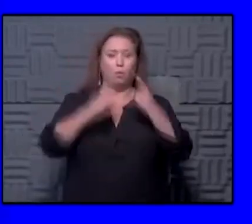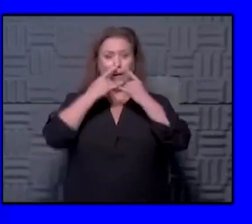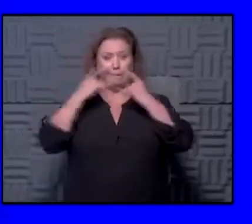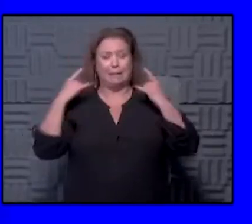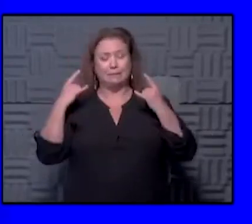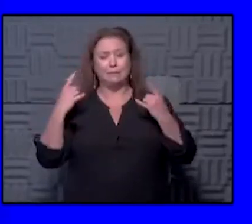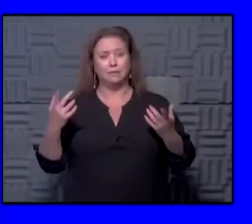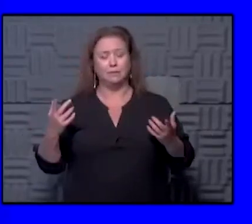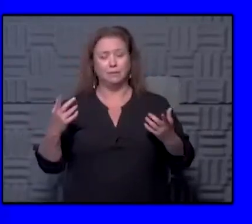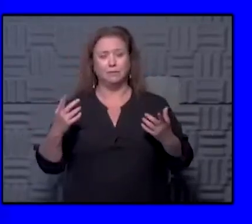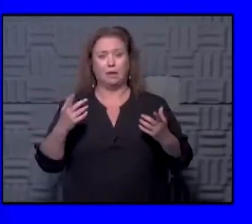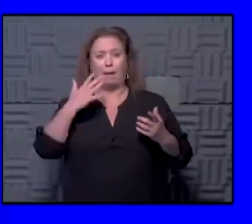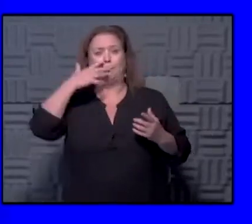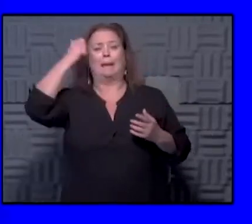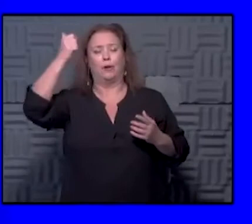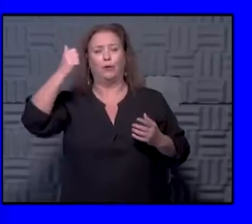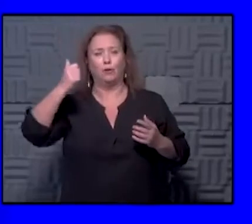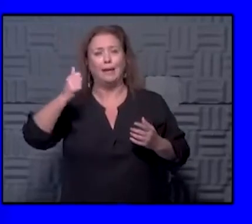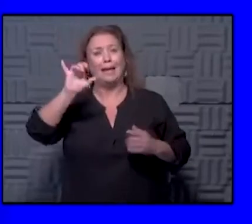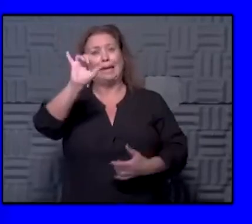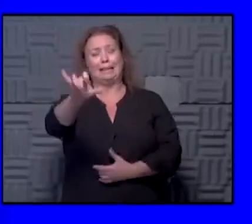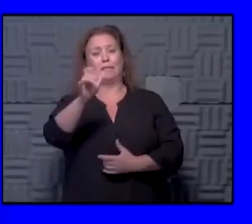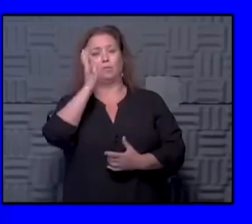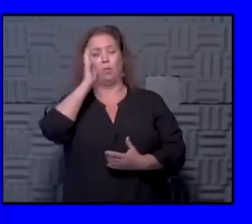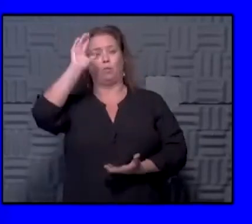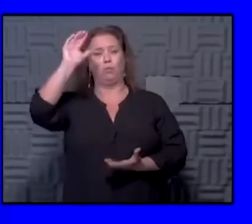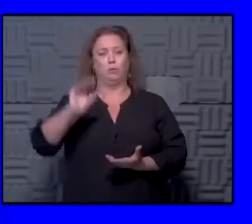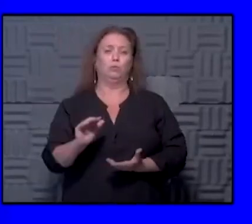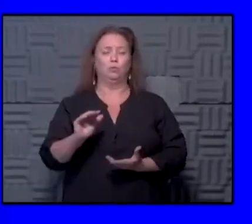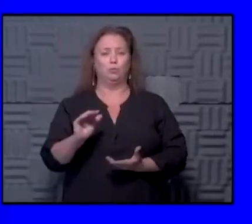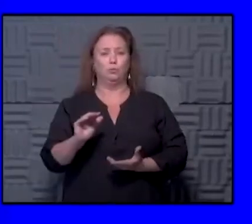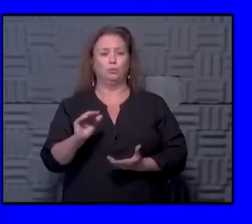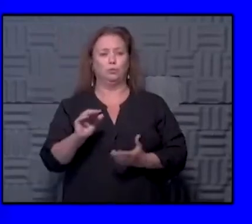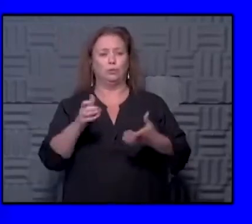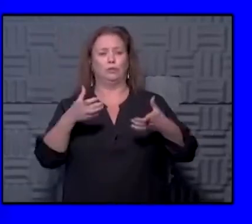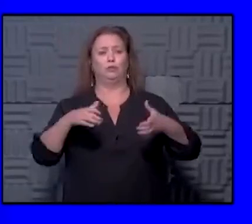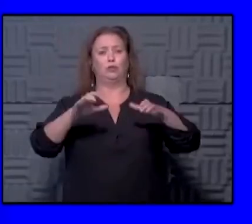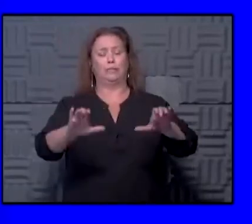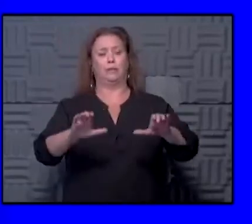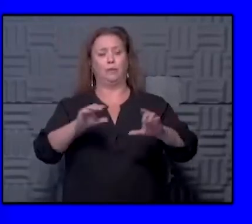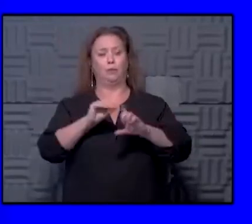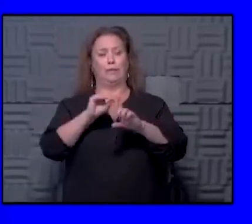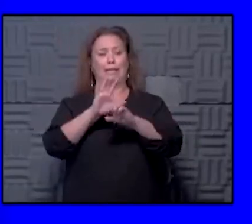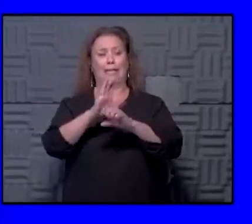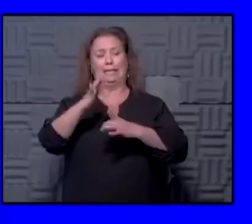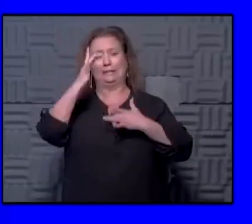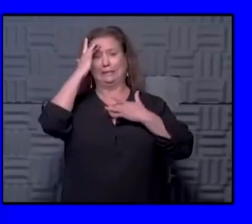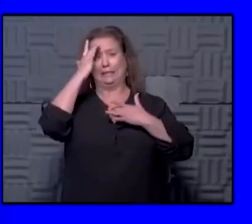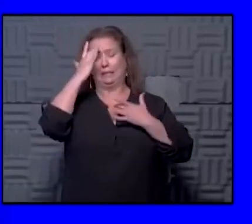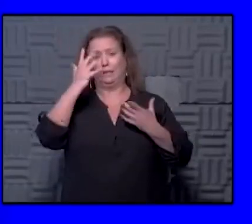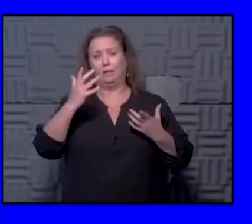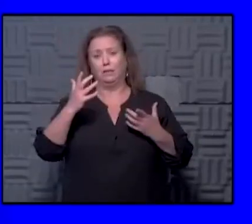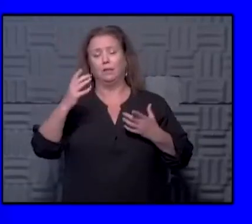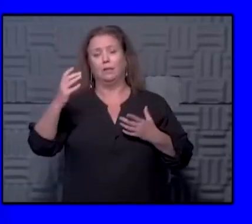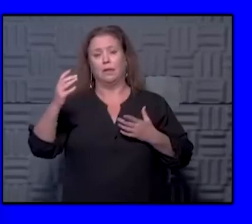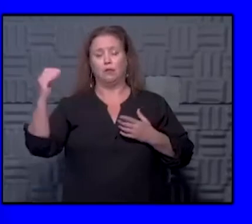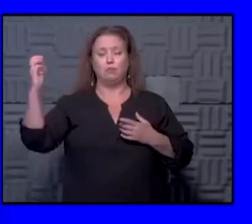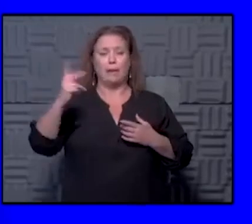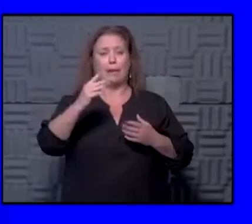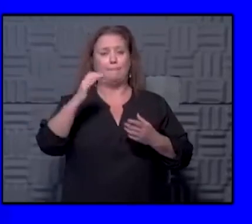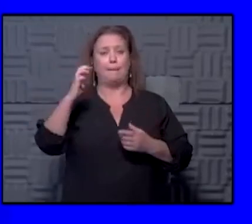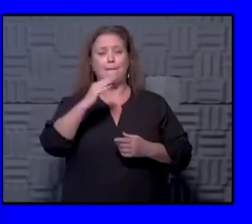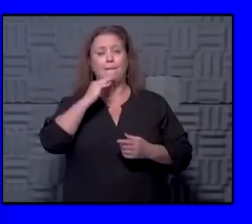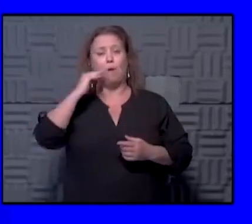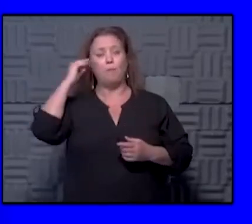masks are better, and that is what is going to reduce the chance of you getting it and maybe you bringing it to your household